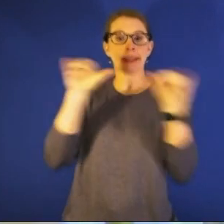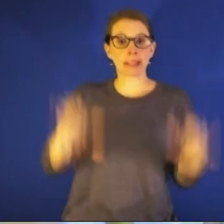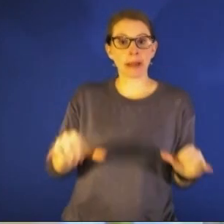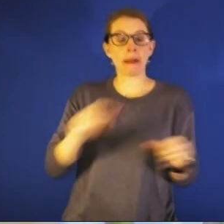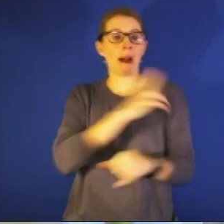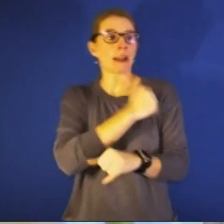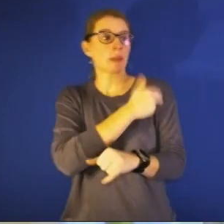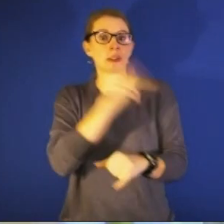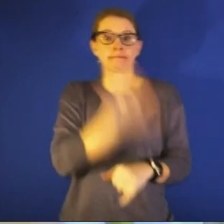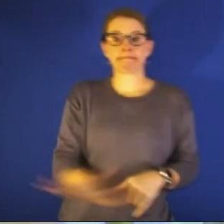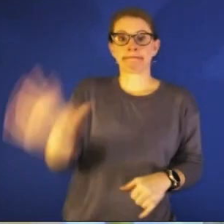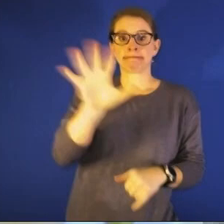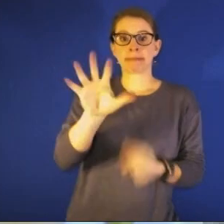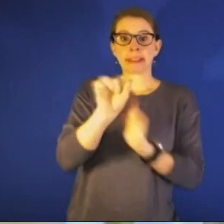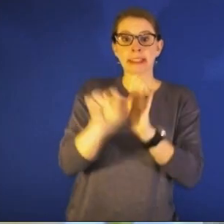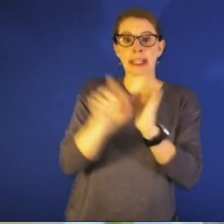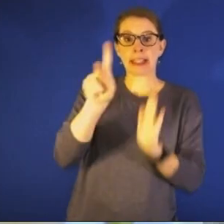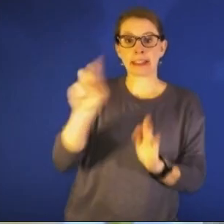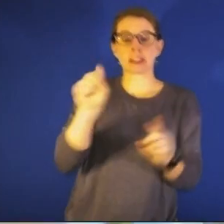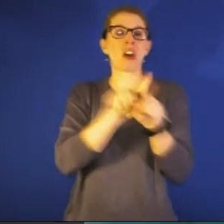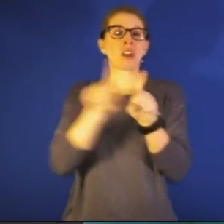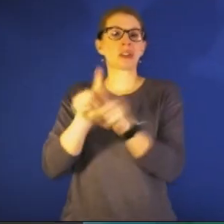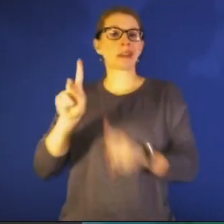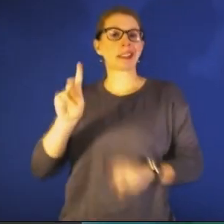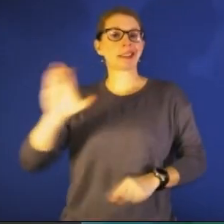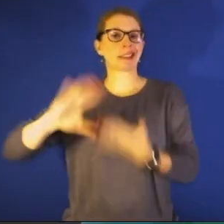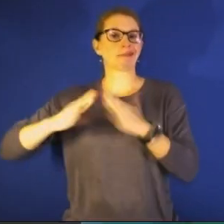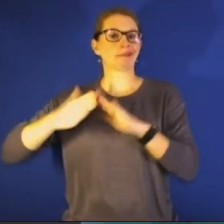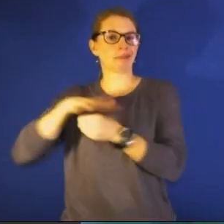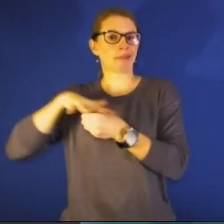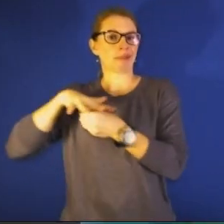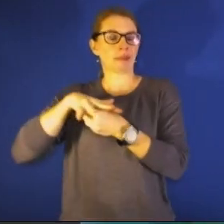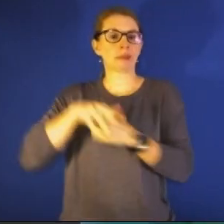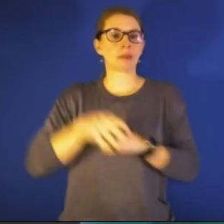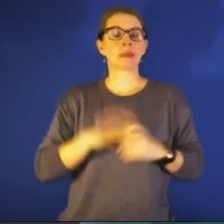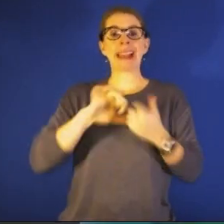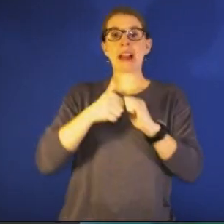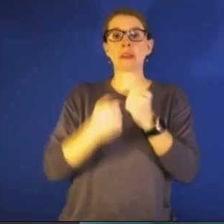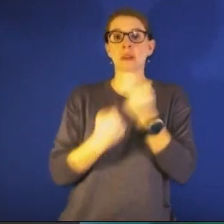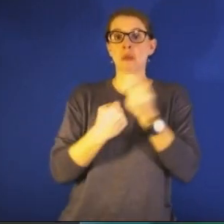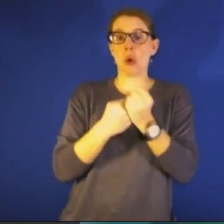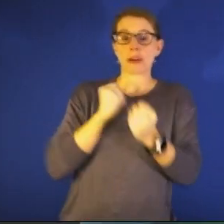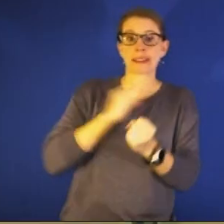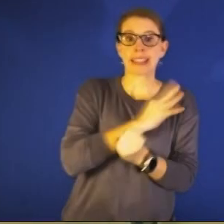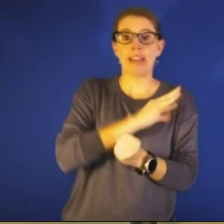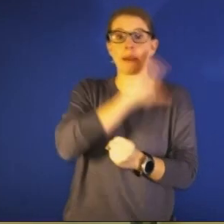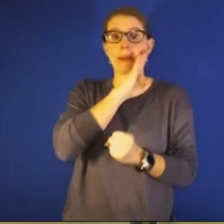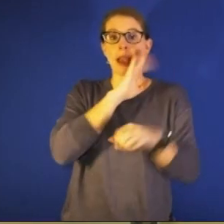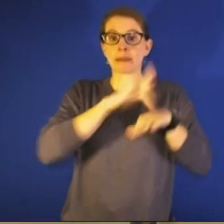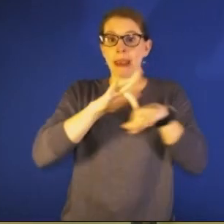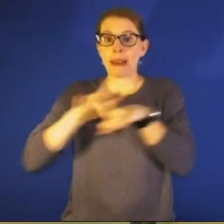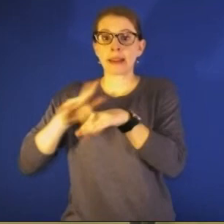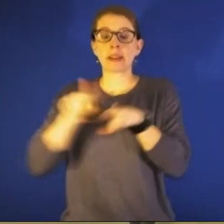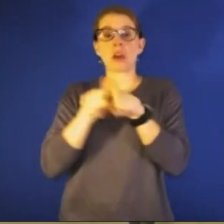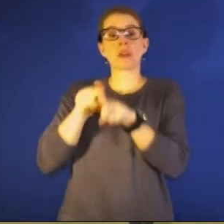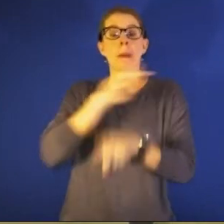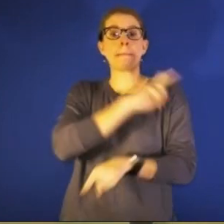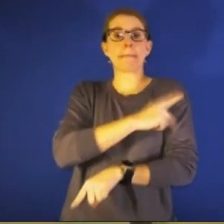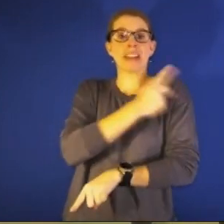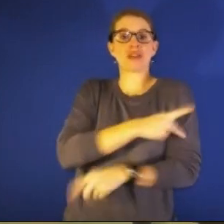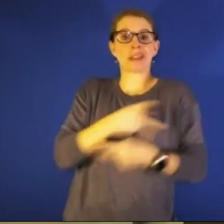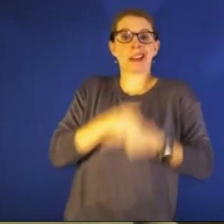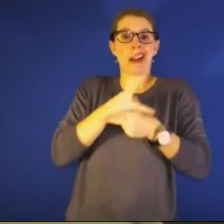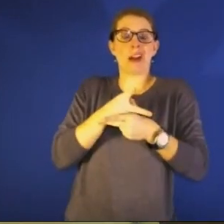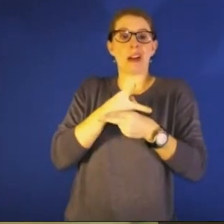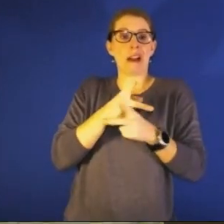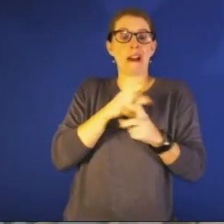state and right here in the Kansas City metro area. How will this support staffing, bed space, and patient care? How will all of that be